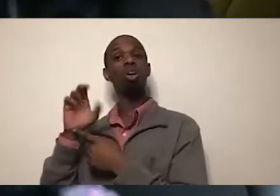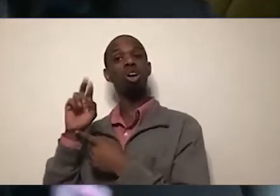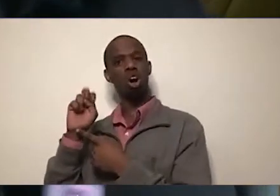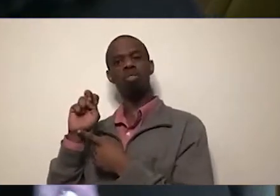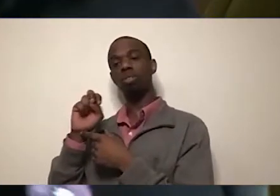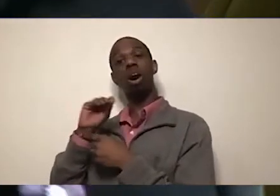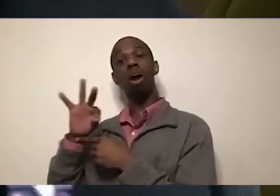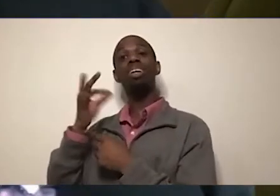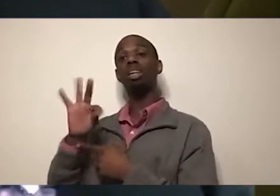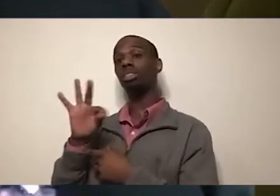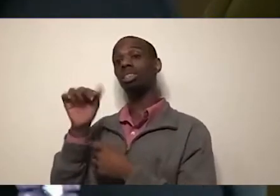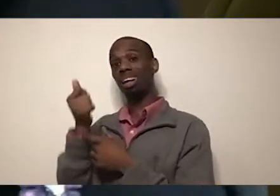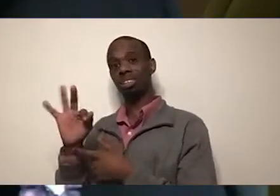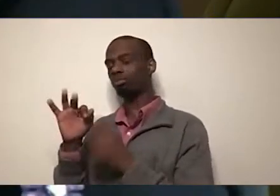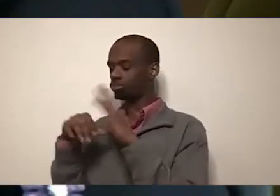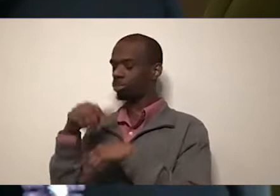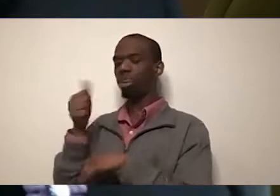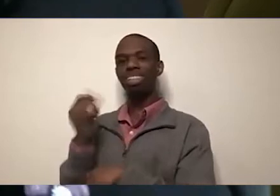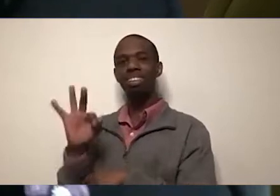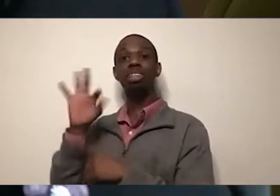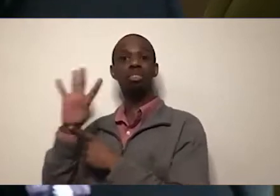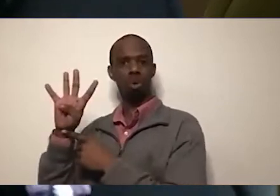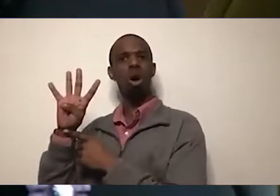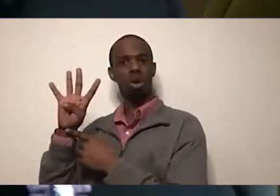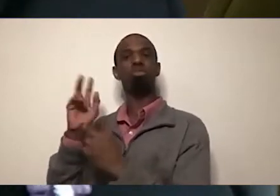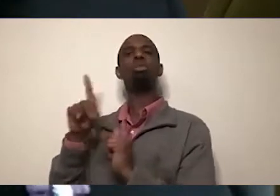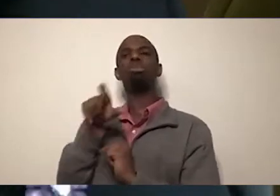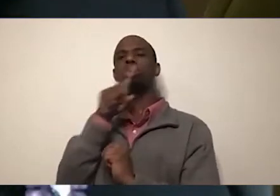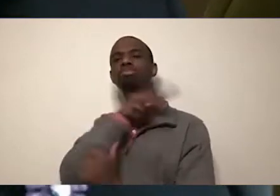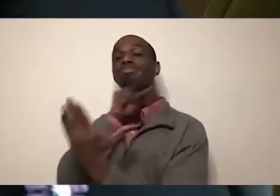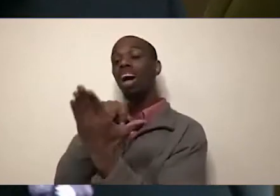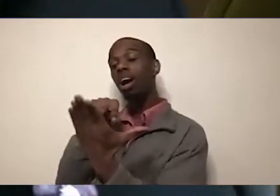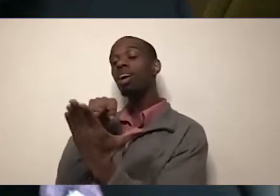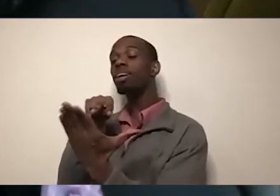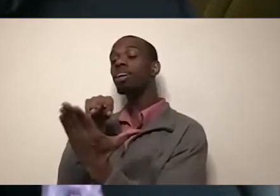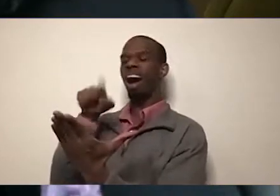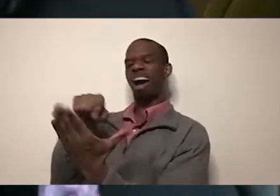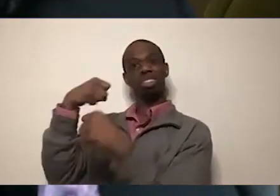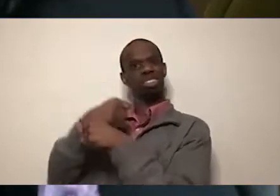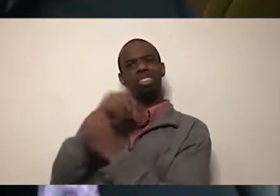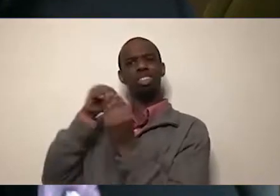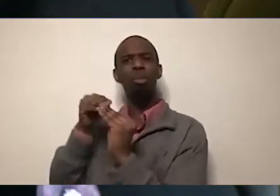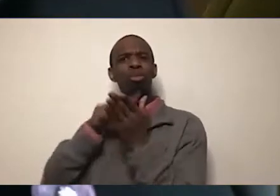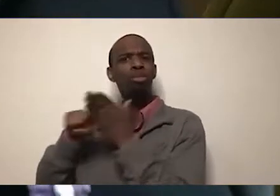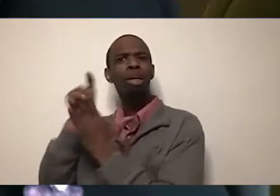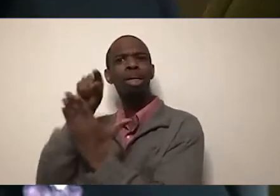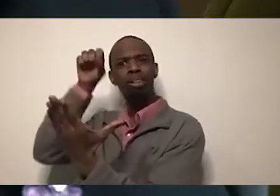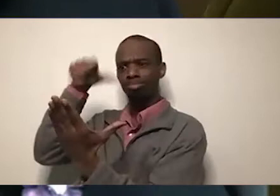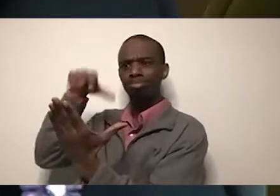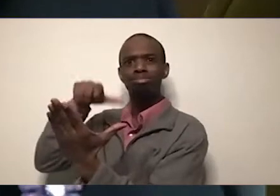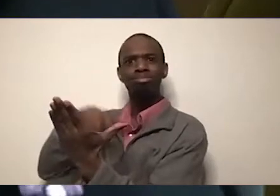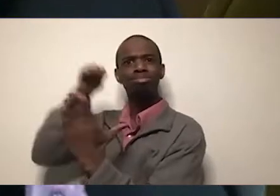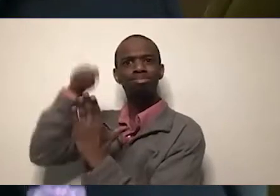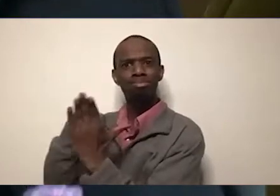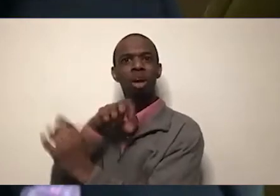were impressed by them. And I learned that these scientists are scientists, but they're also politicians. A shocking number of them